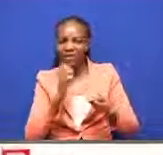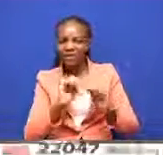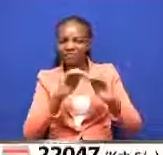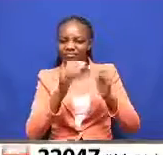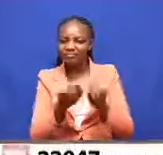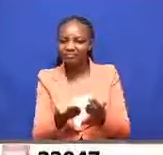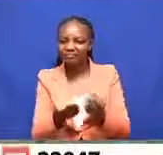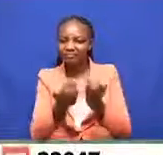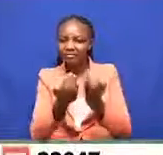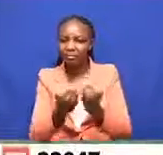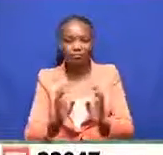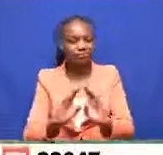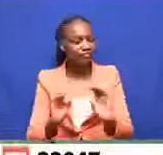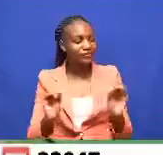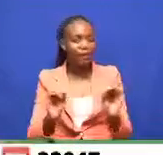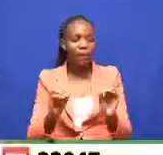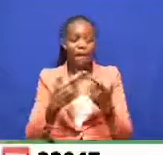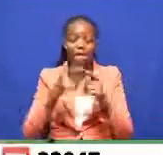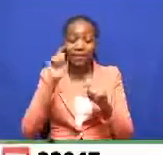are